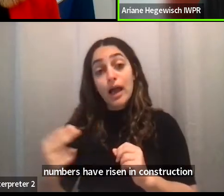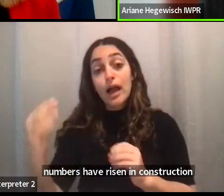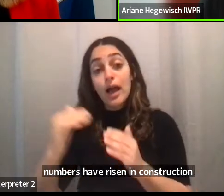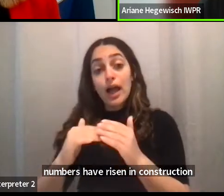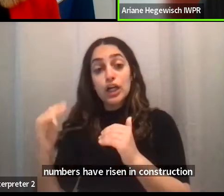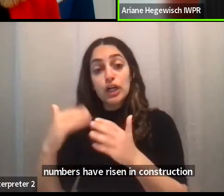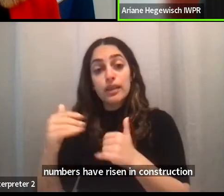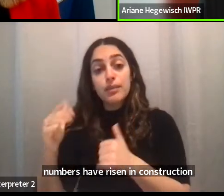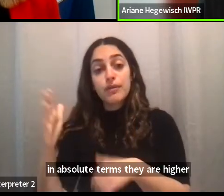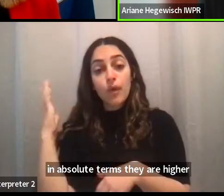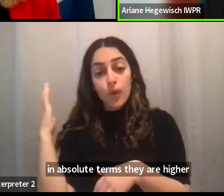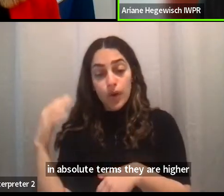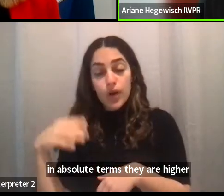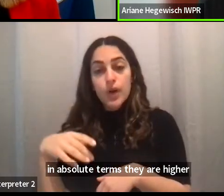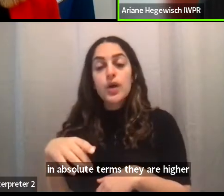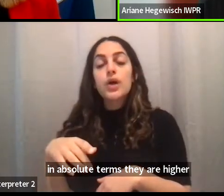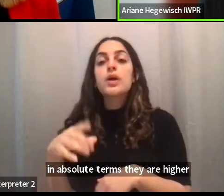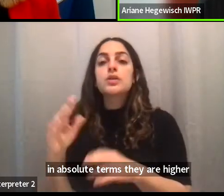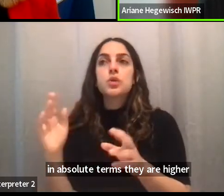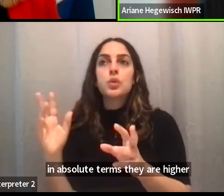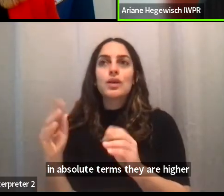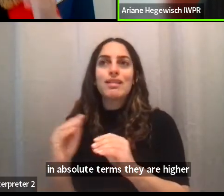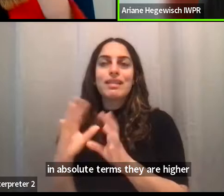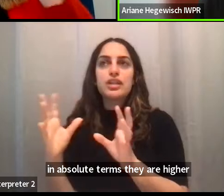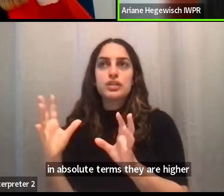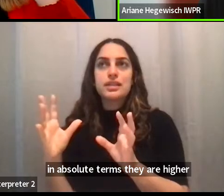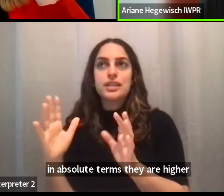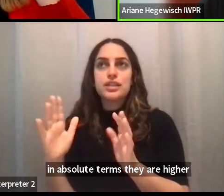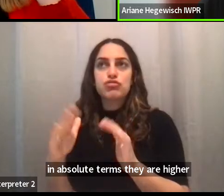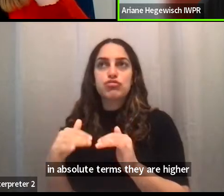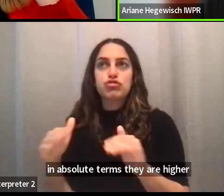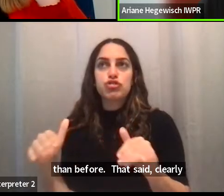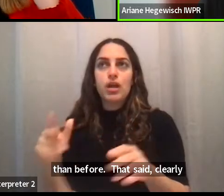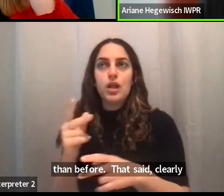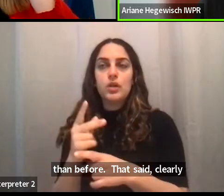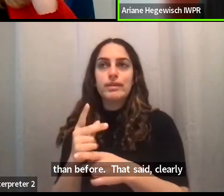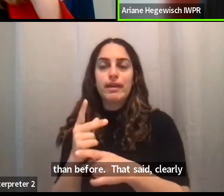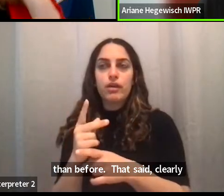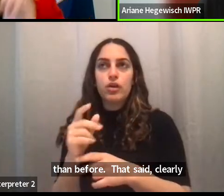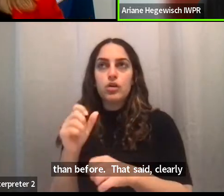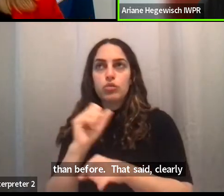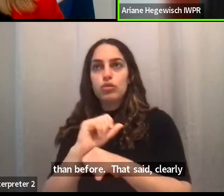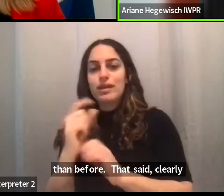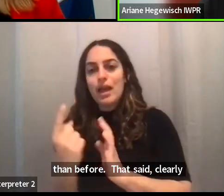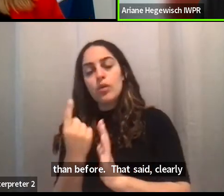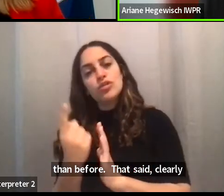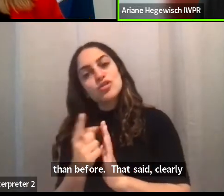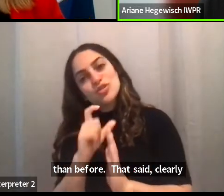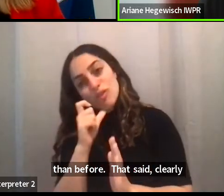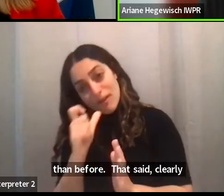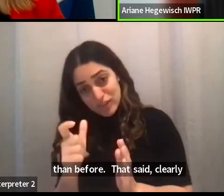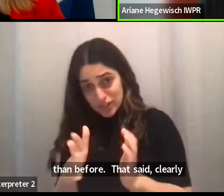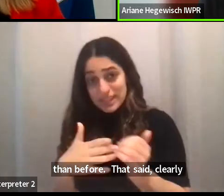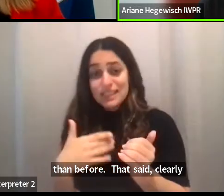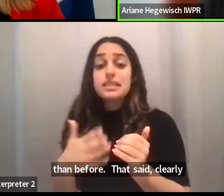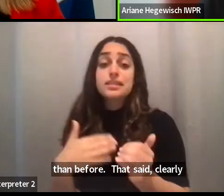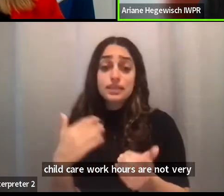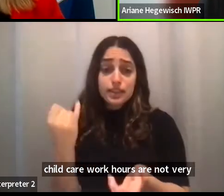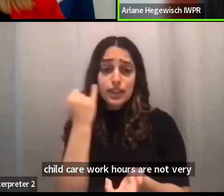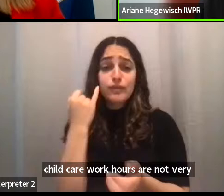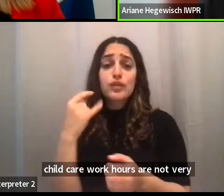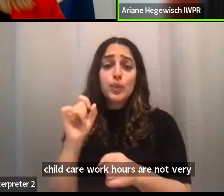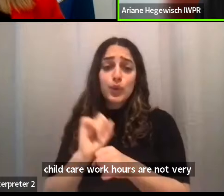said clearly child care hours work hours are not very easy if you work in